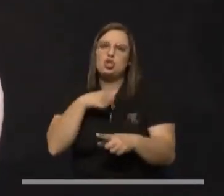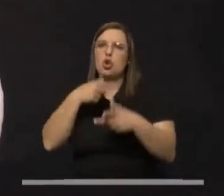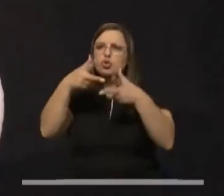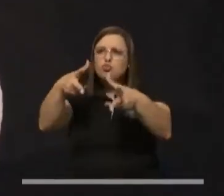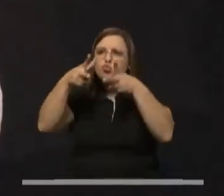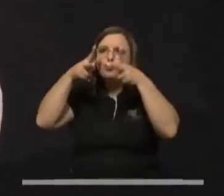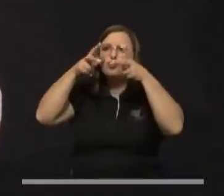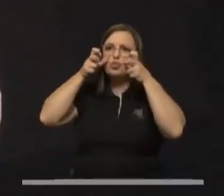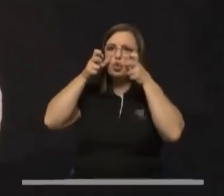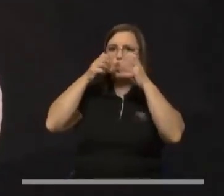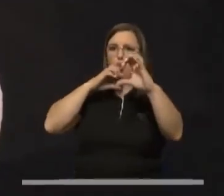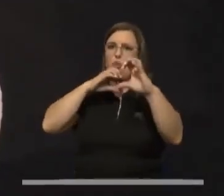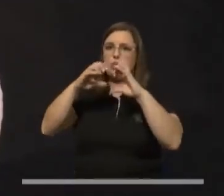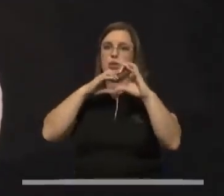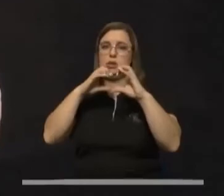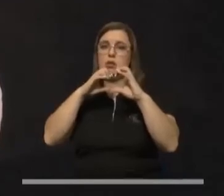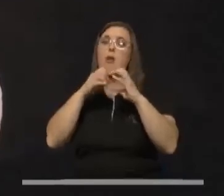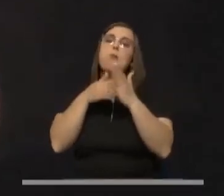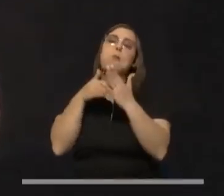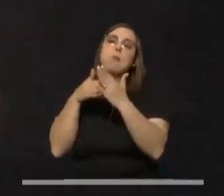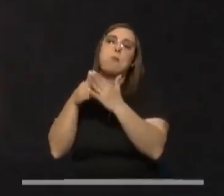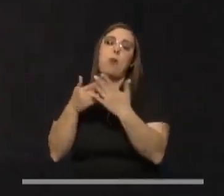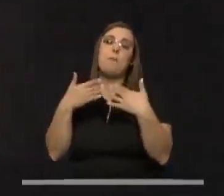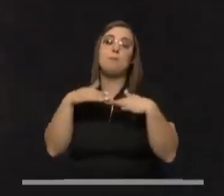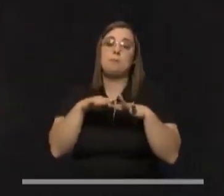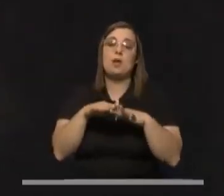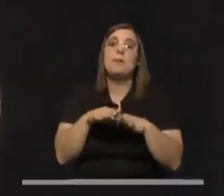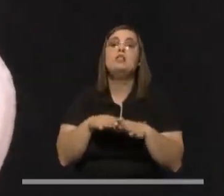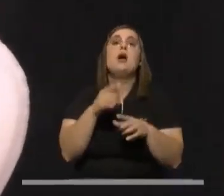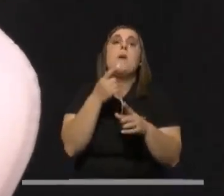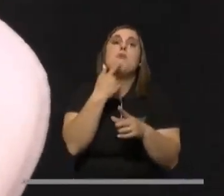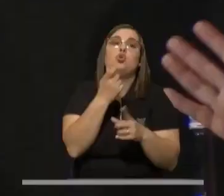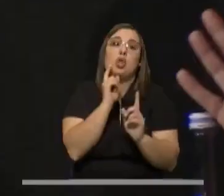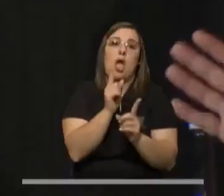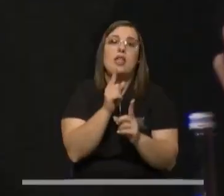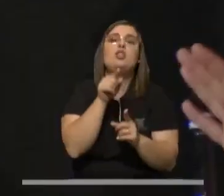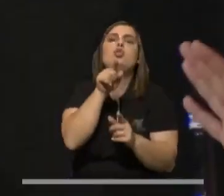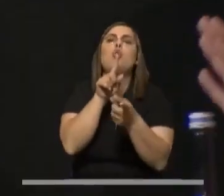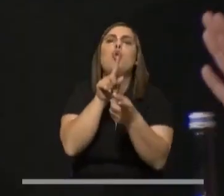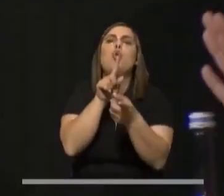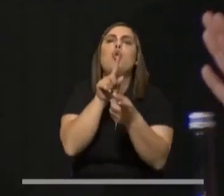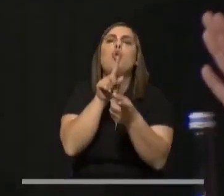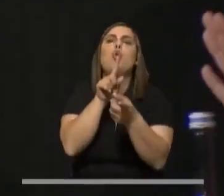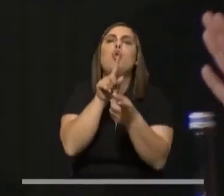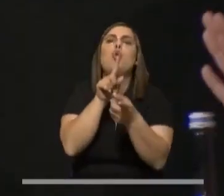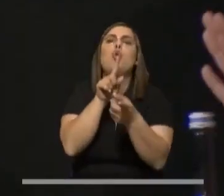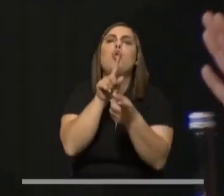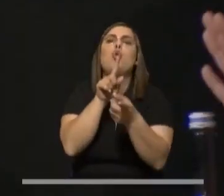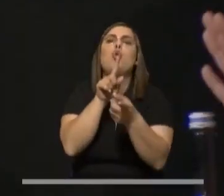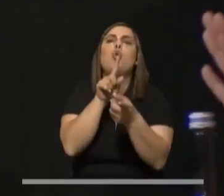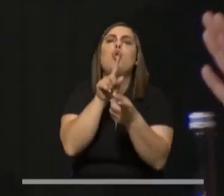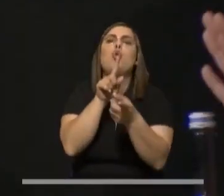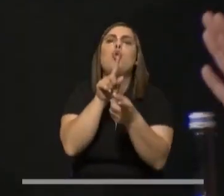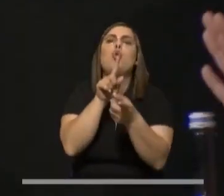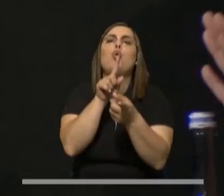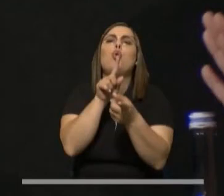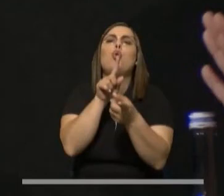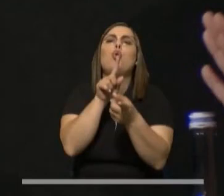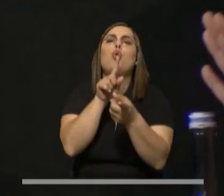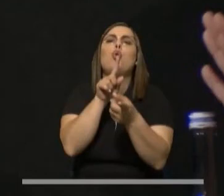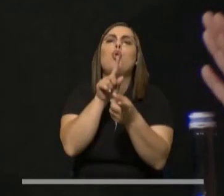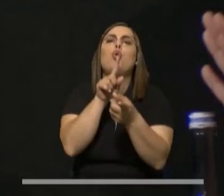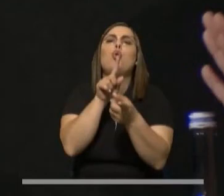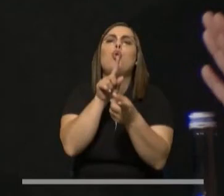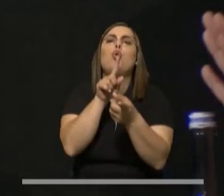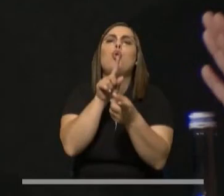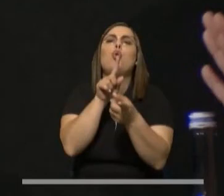so what we manage to understand is communication is very limited. The question is how do we get around this? This is the idea. Well,